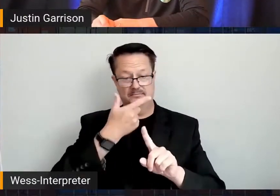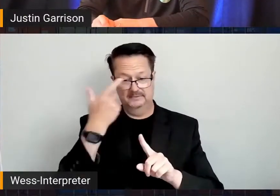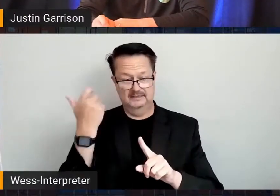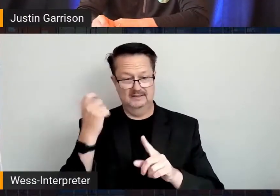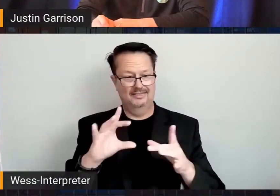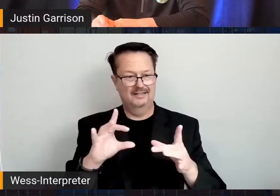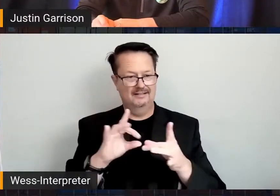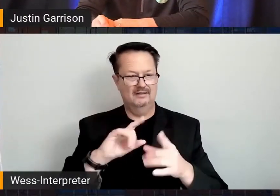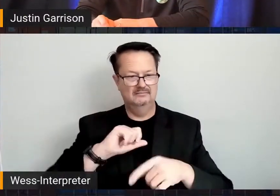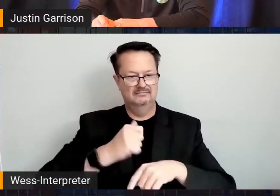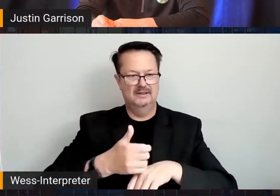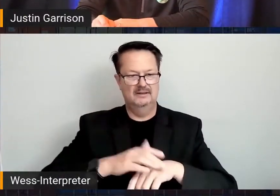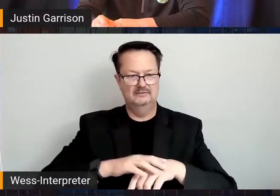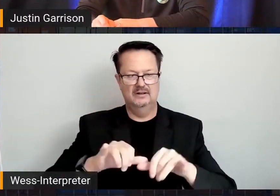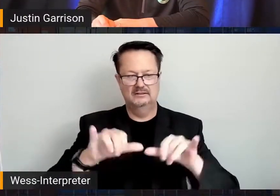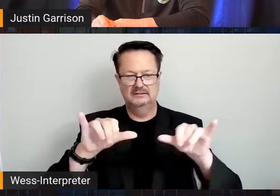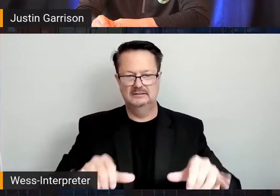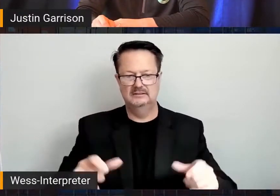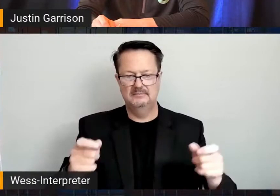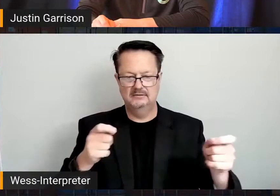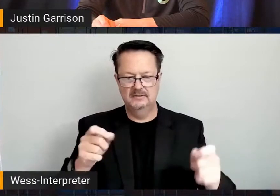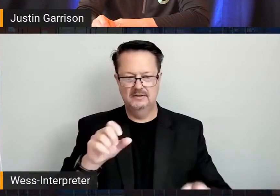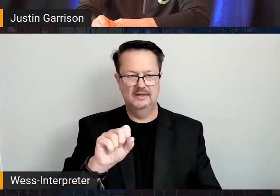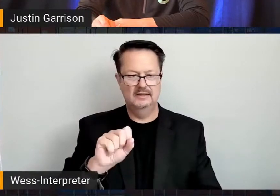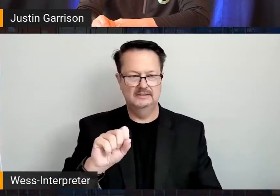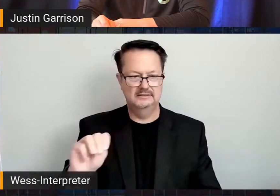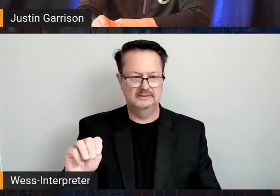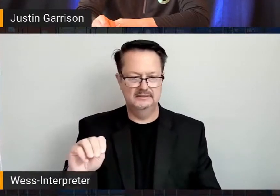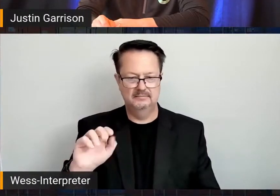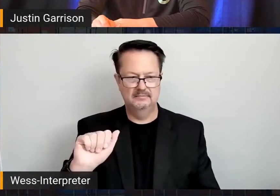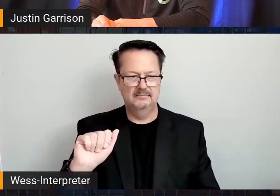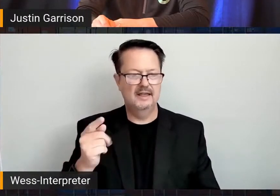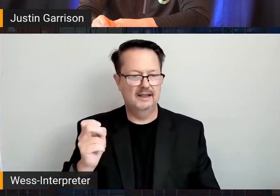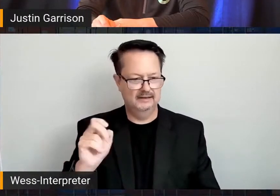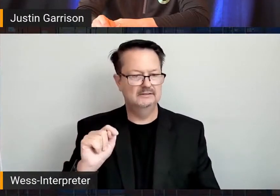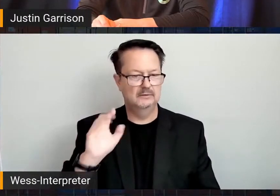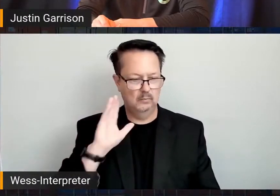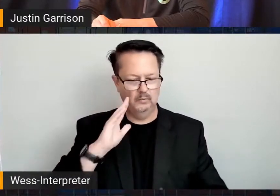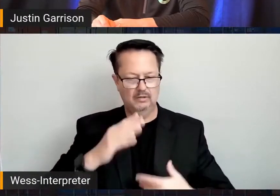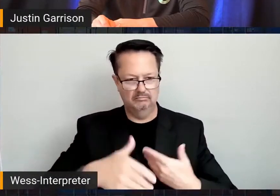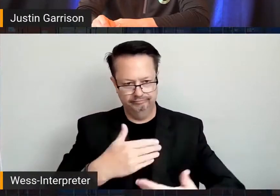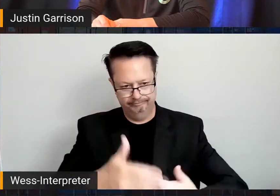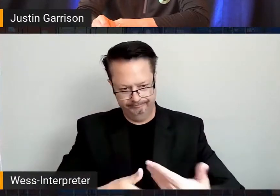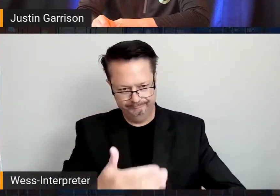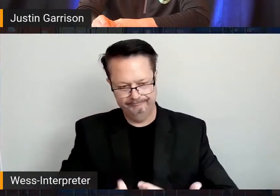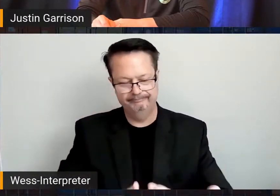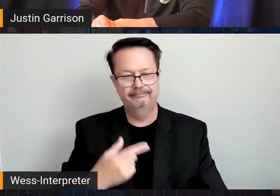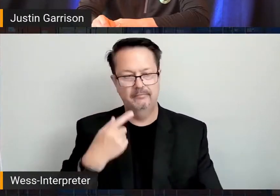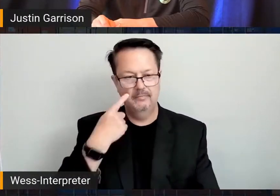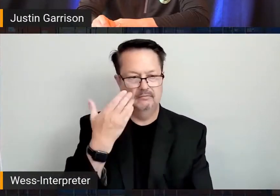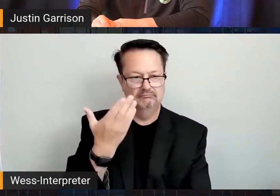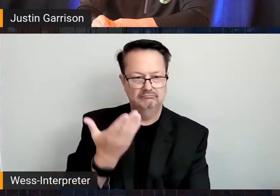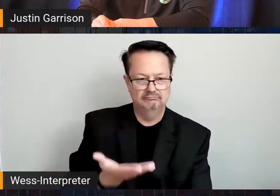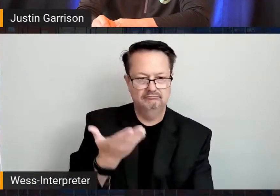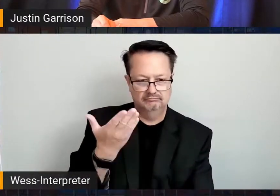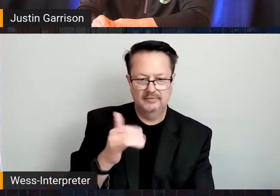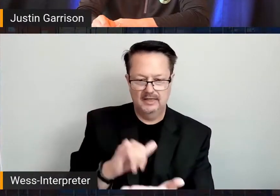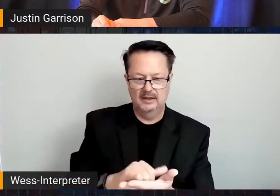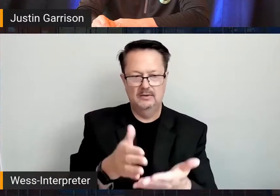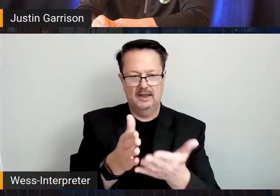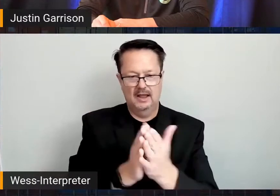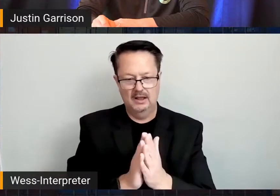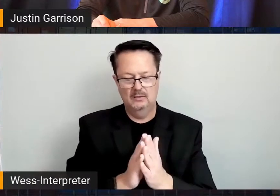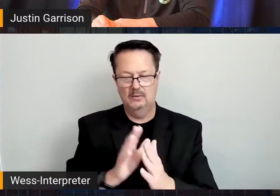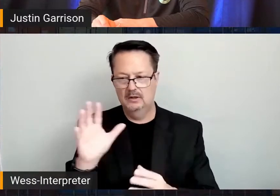System Manager, the SSM agent will perform the authentication back to AWS, which we will assume the IAM role